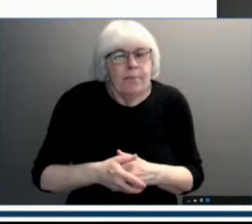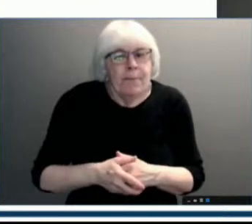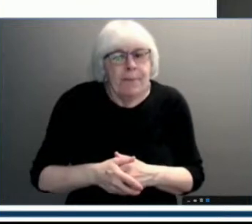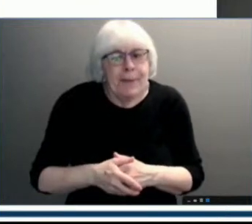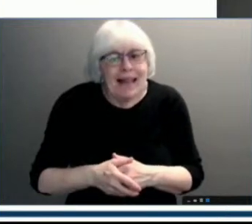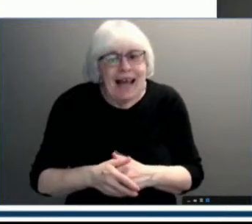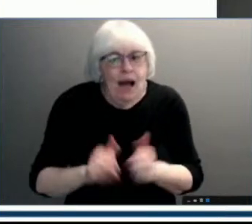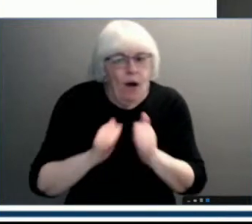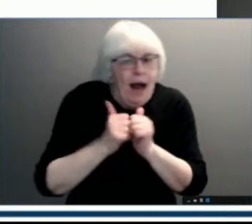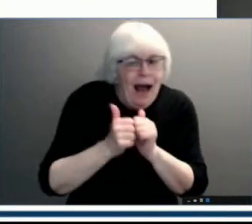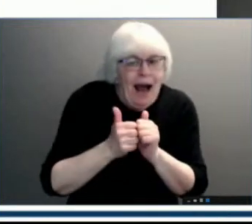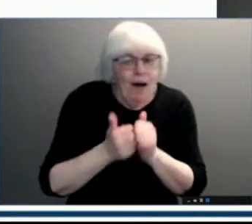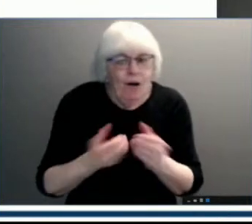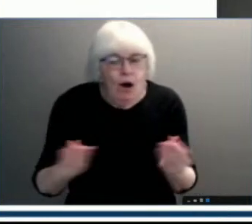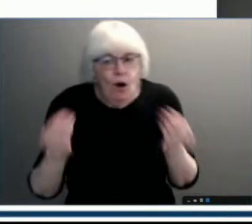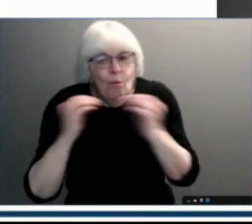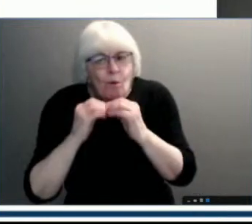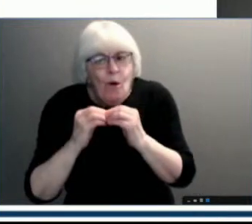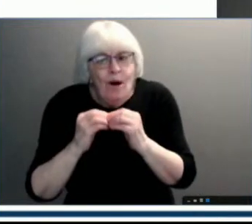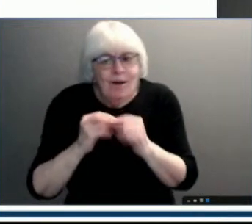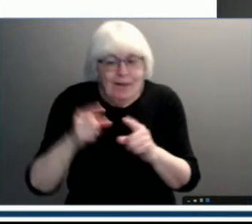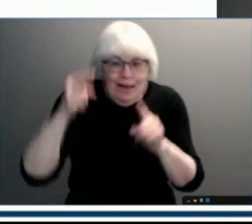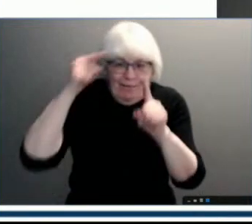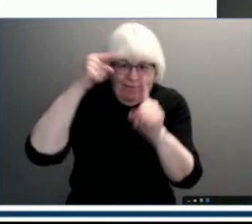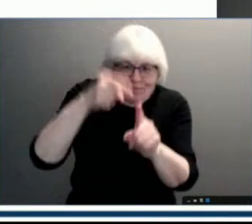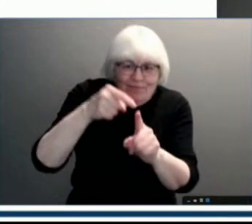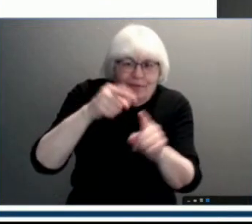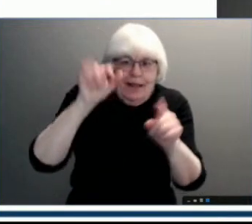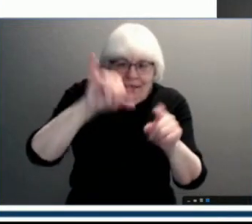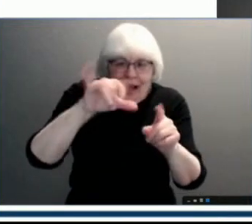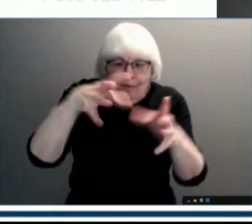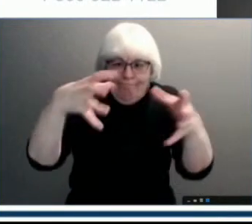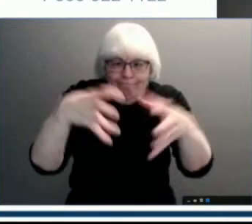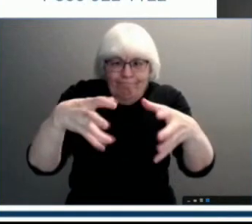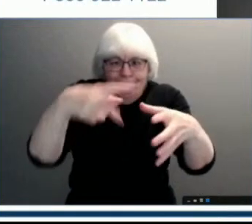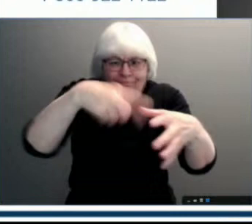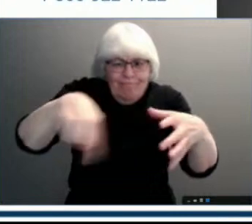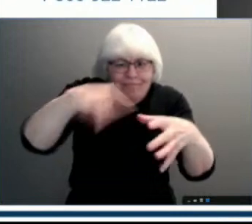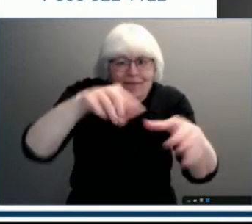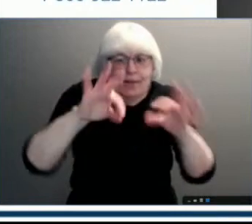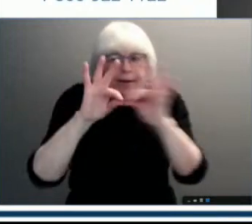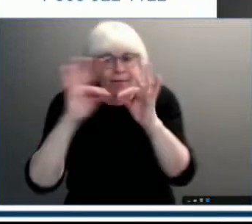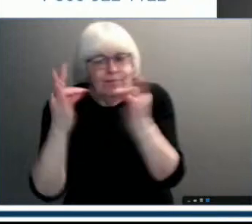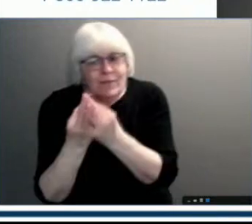specific targeted outreach to children and families. Our